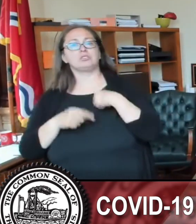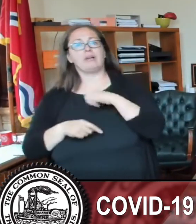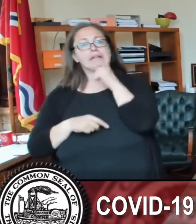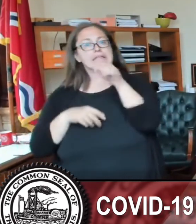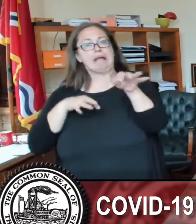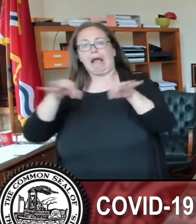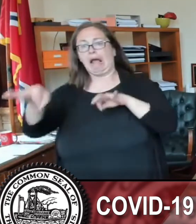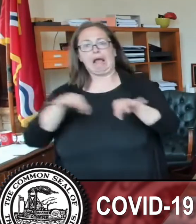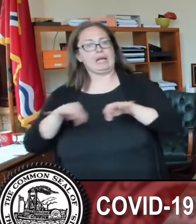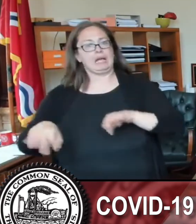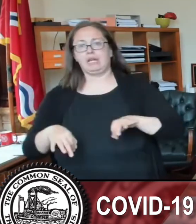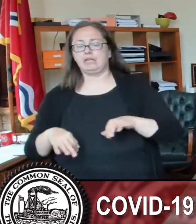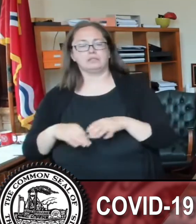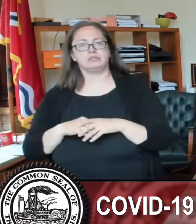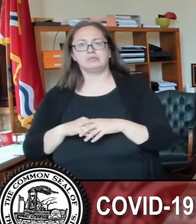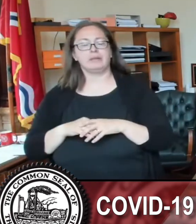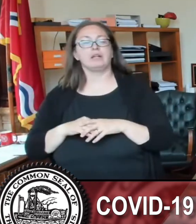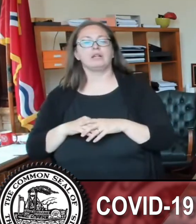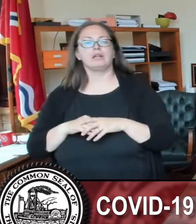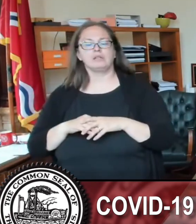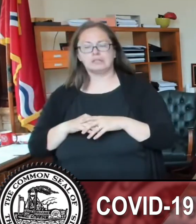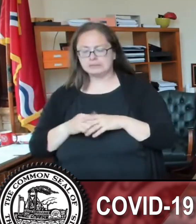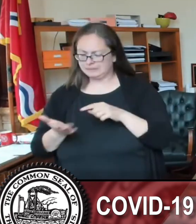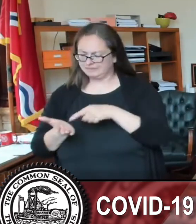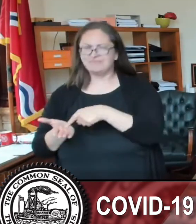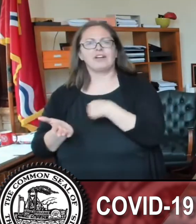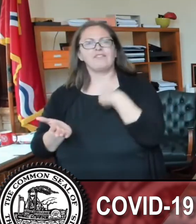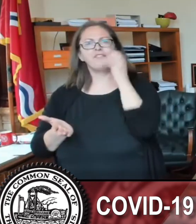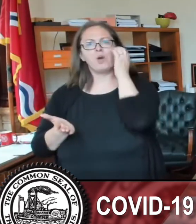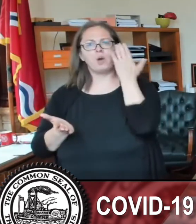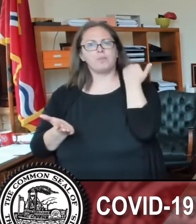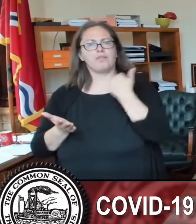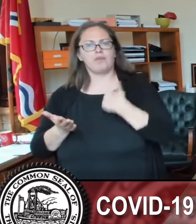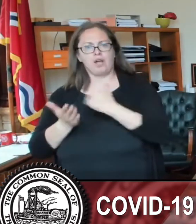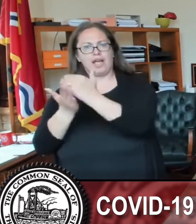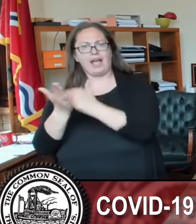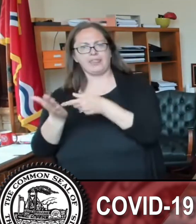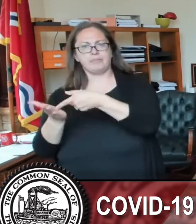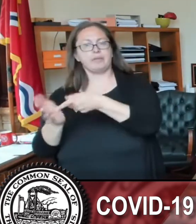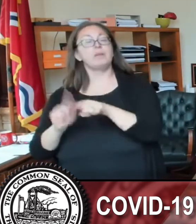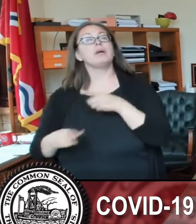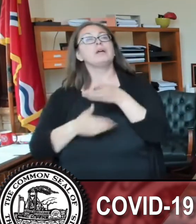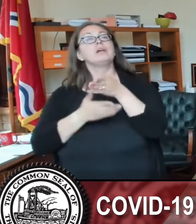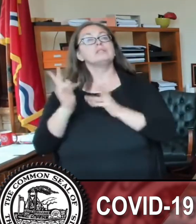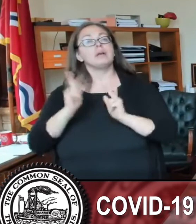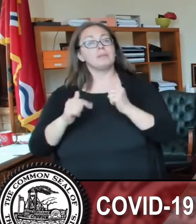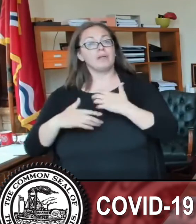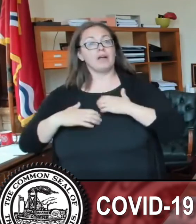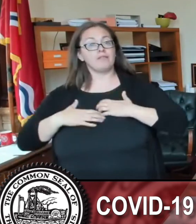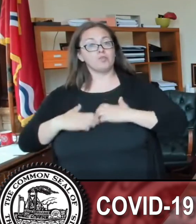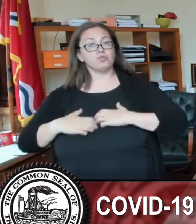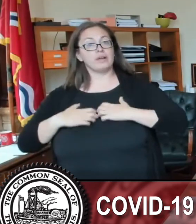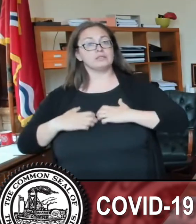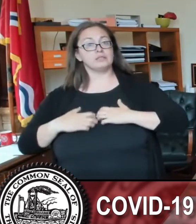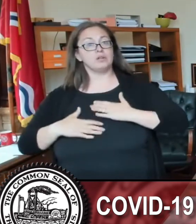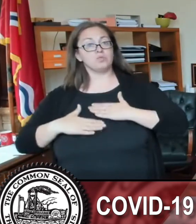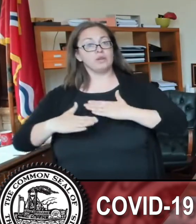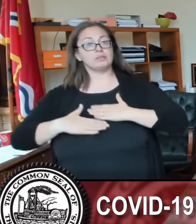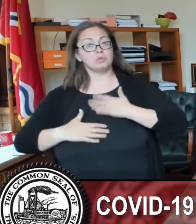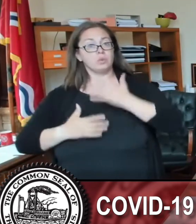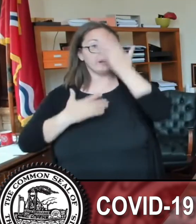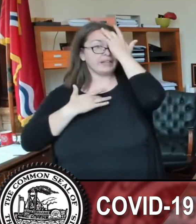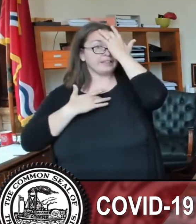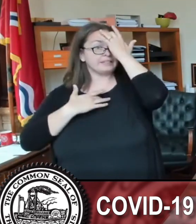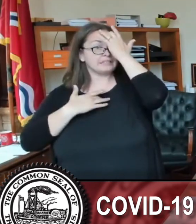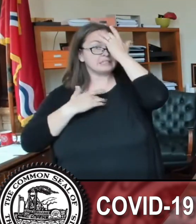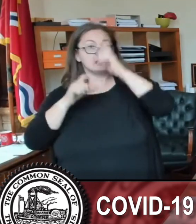but I had them on my phone. But so people with some respiratory illnesses, wearing a